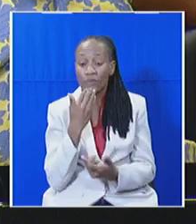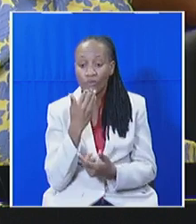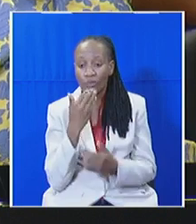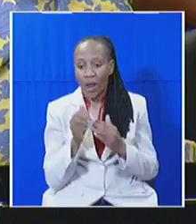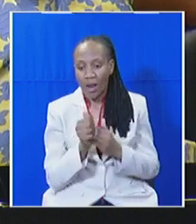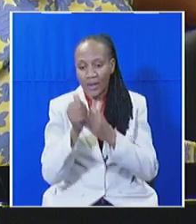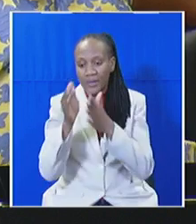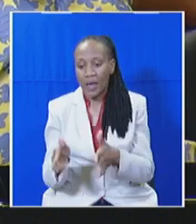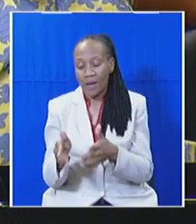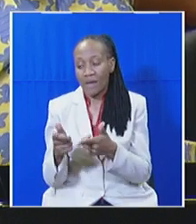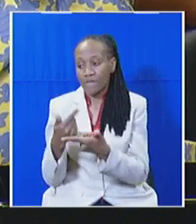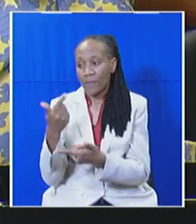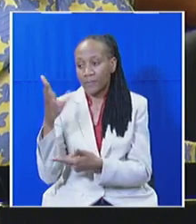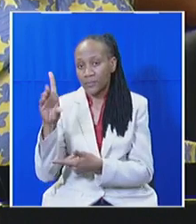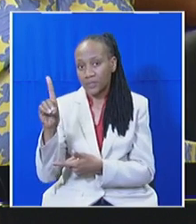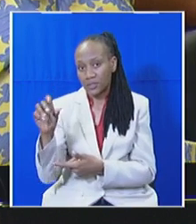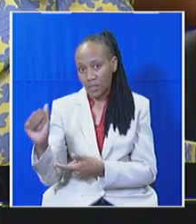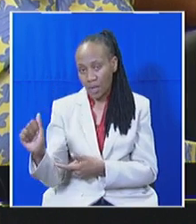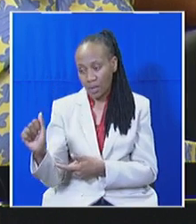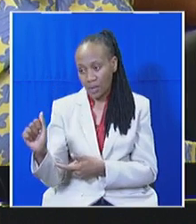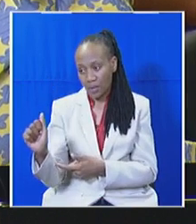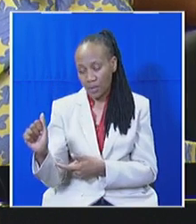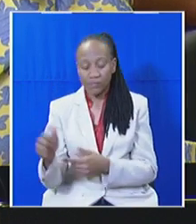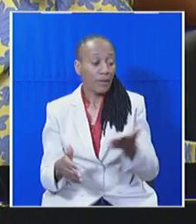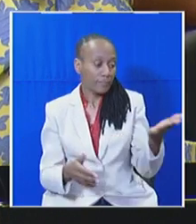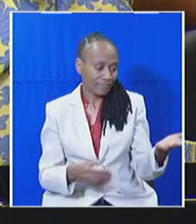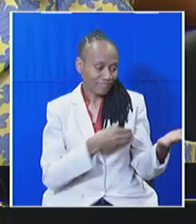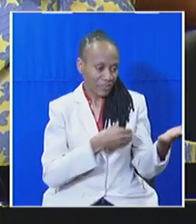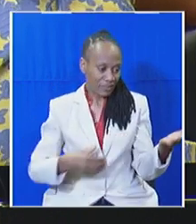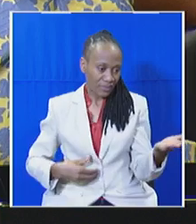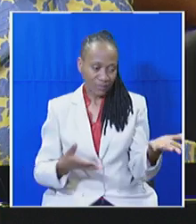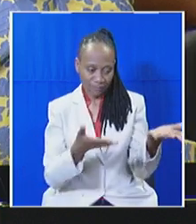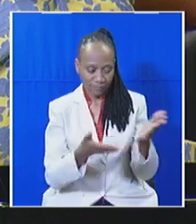of the opposition. The Honorable, the President.